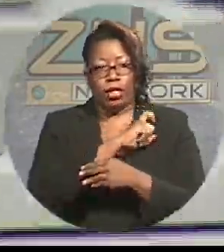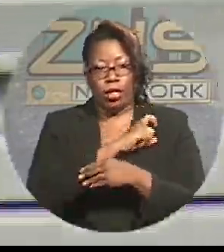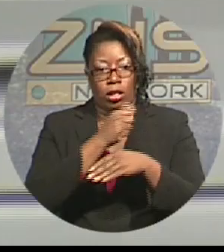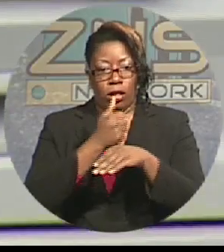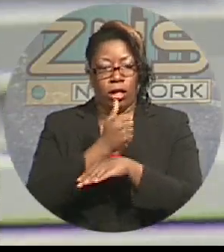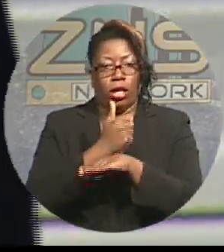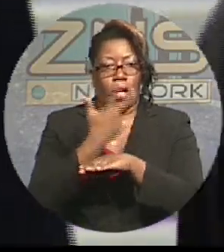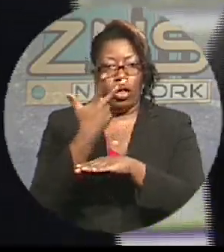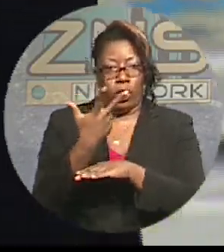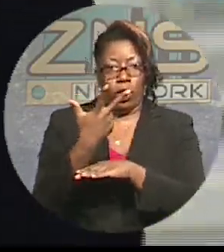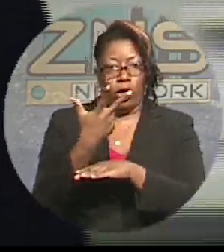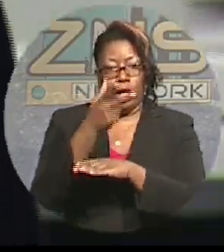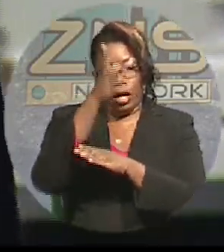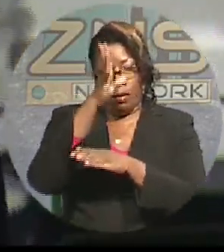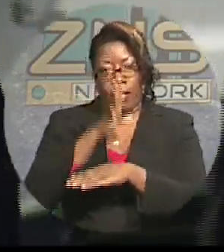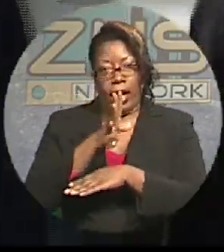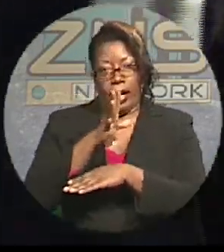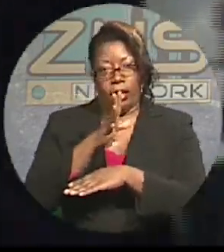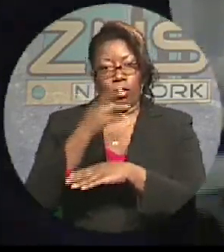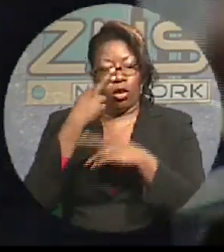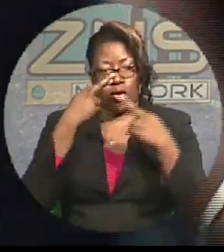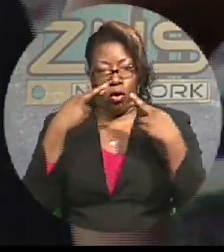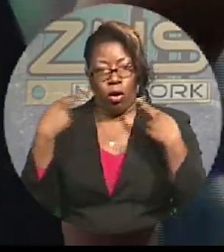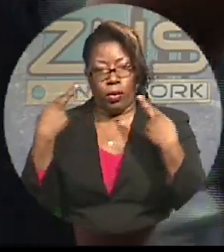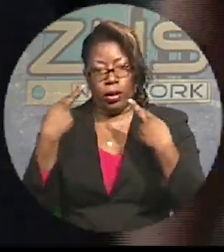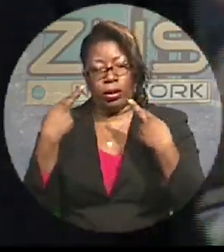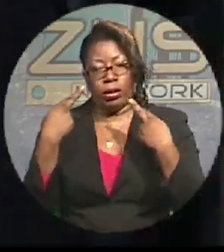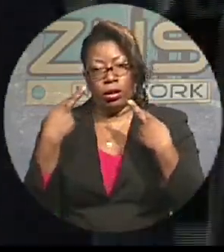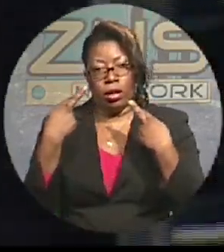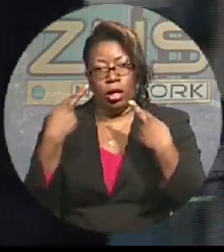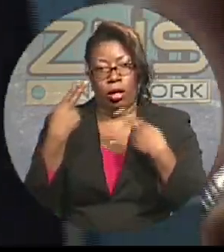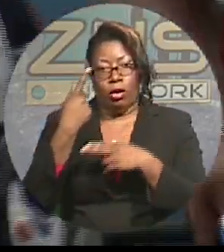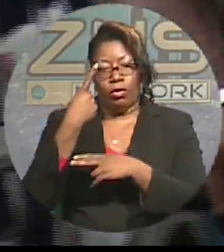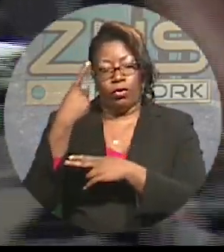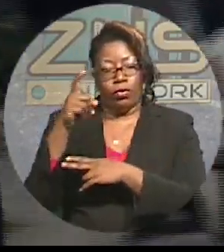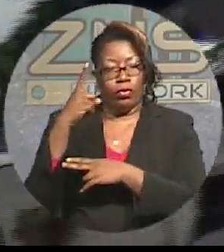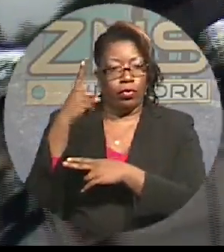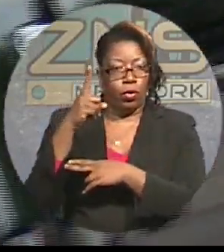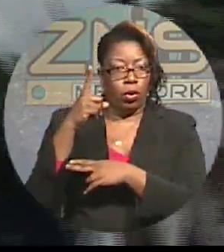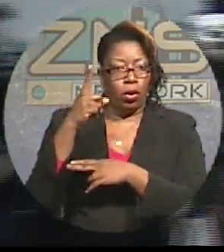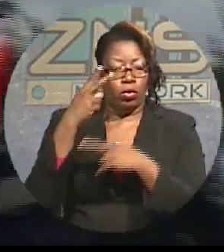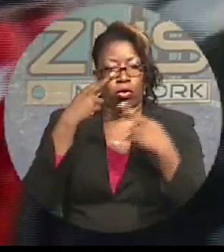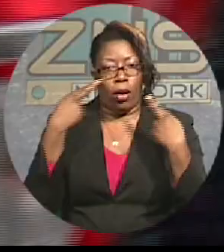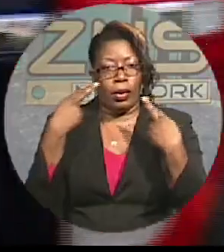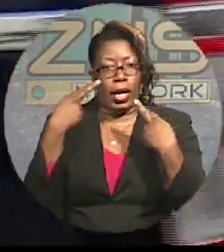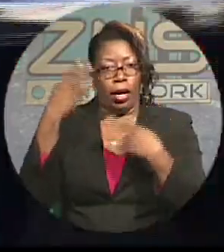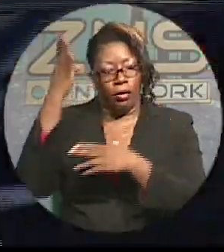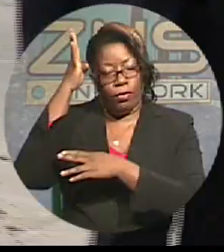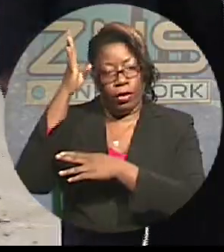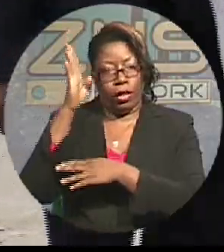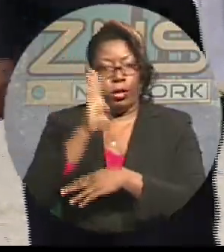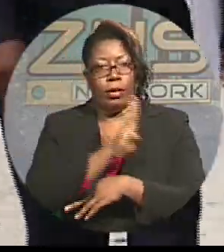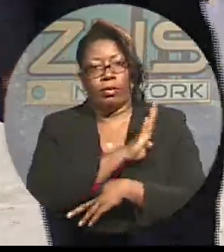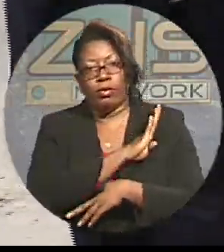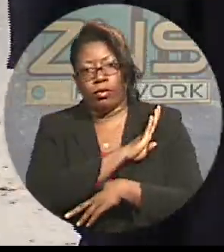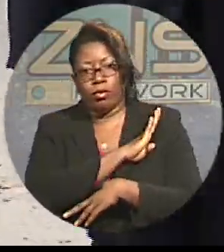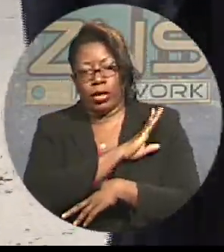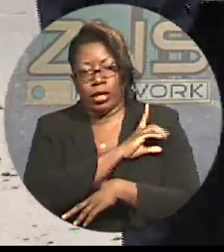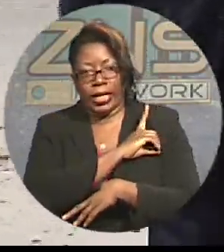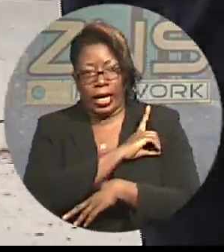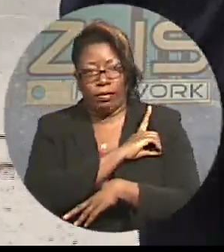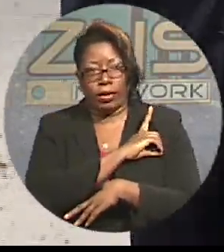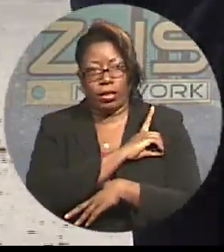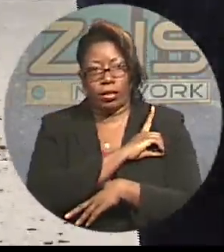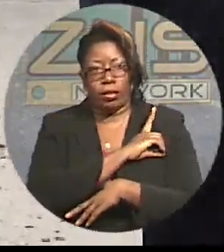man in connection with the home invasion and robbery of Deputy Prime Minister the Honorable Philip Davis 2 weeks ago. He is 27-year-old Yellow Elder